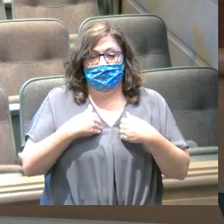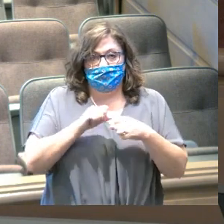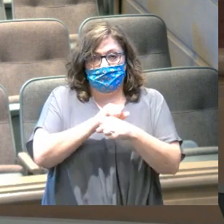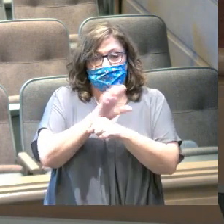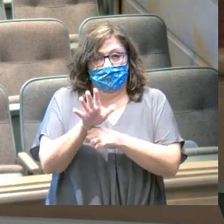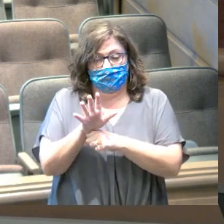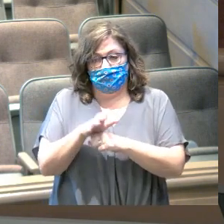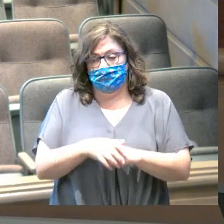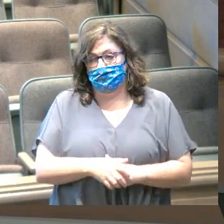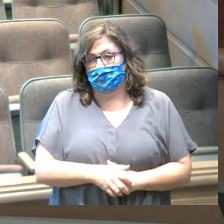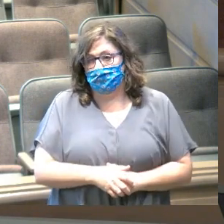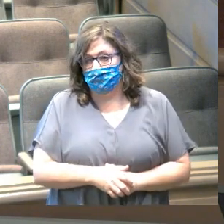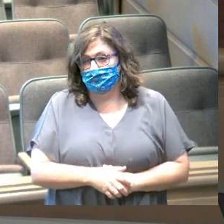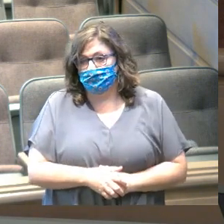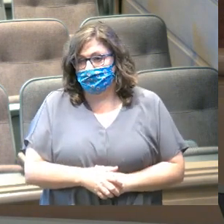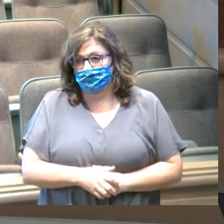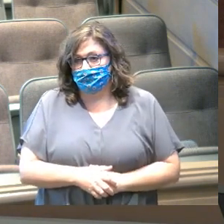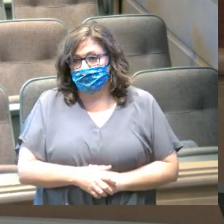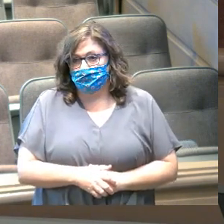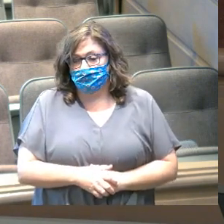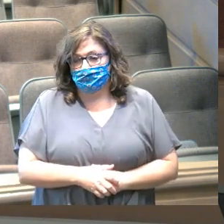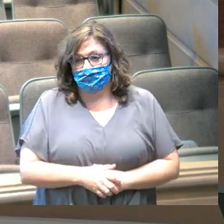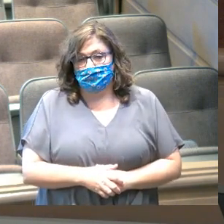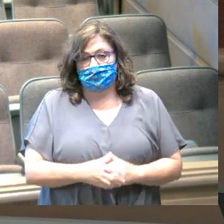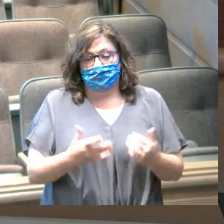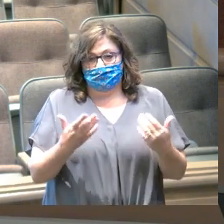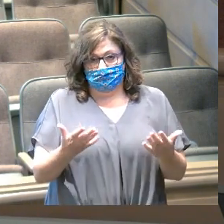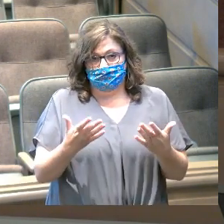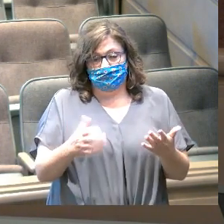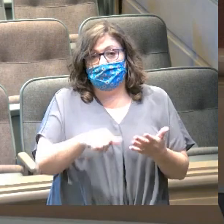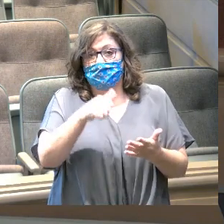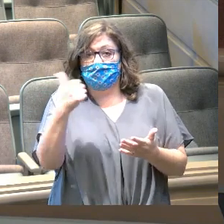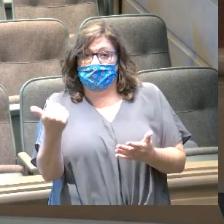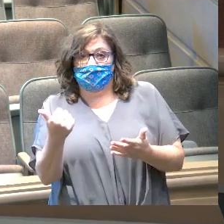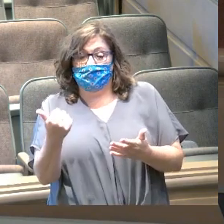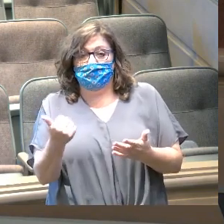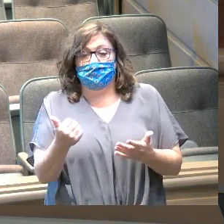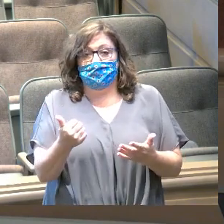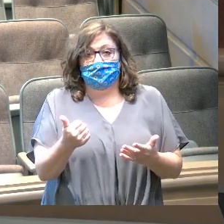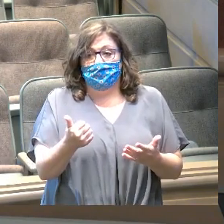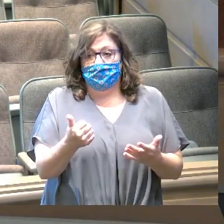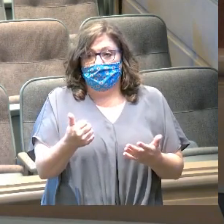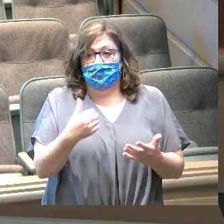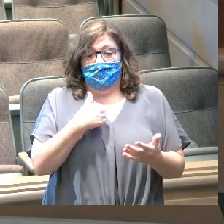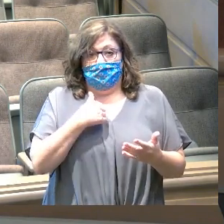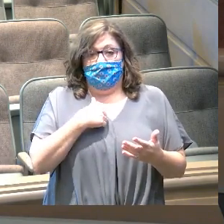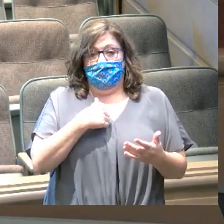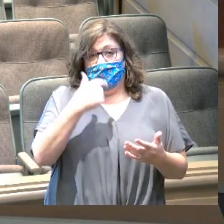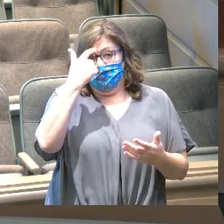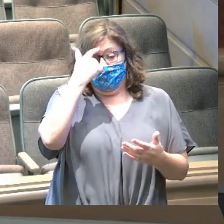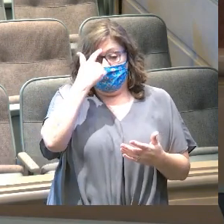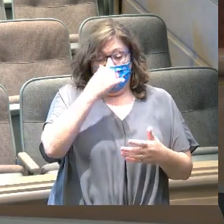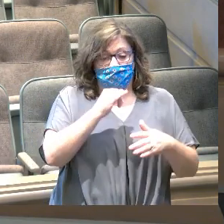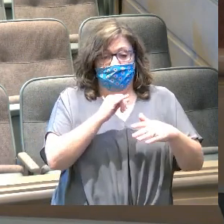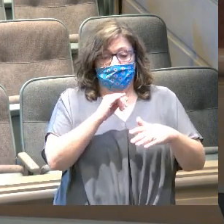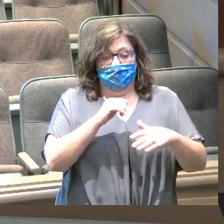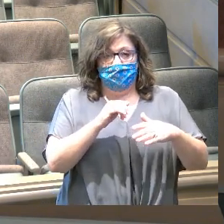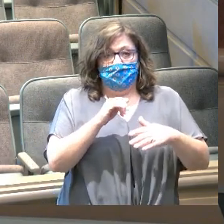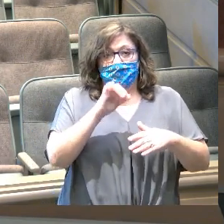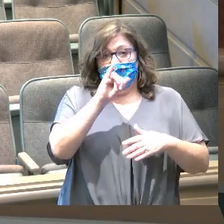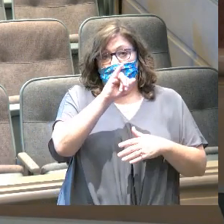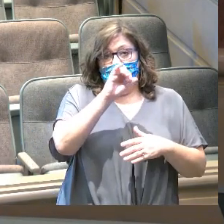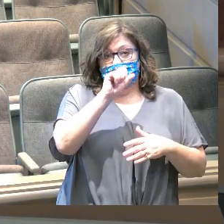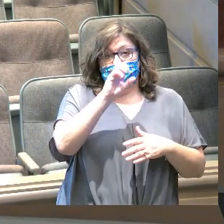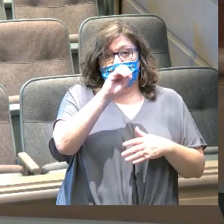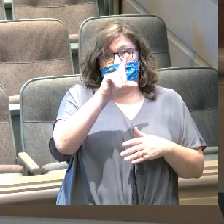the case may be, and now I understand that here's another term like isolate and quarantine, I thought were synonyms, but they actually mean two